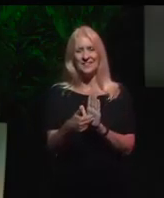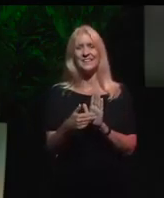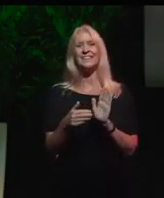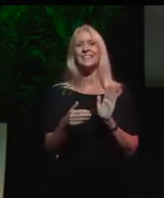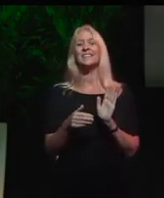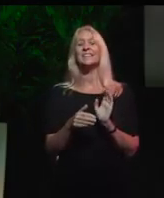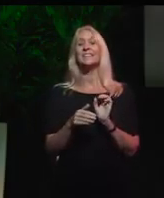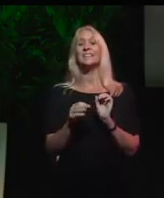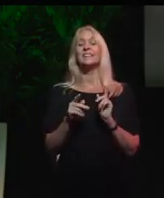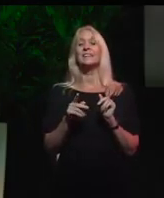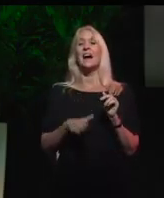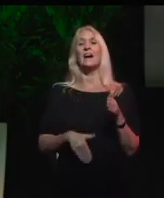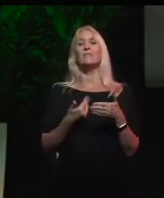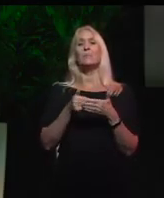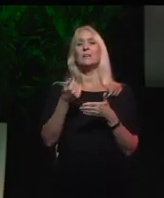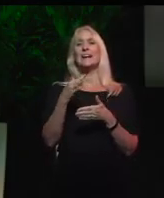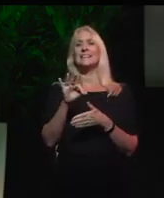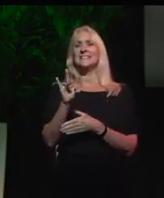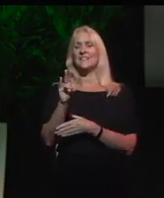So I was born in